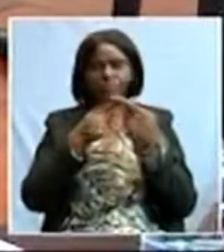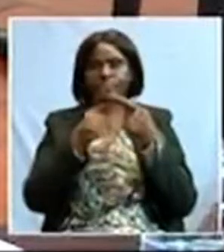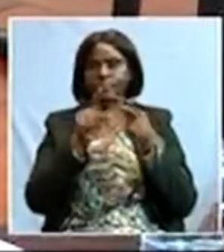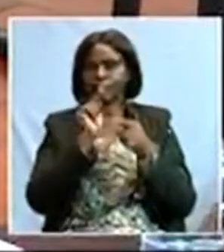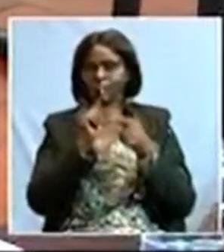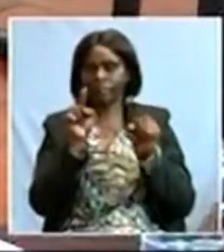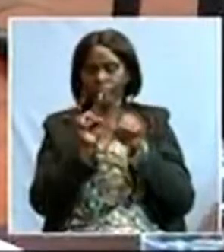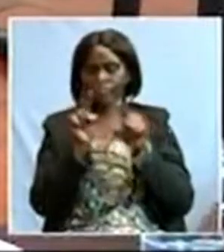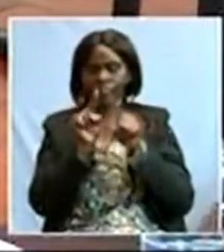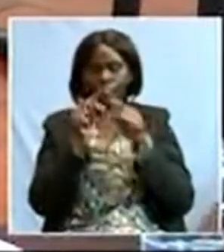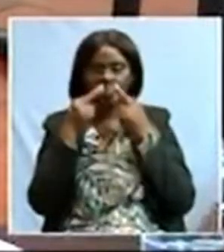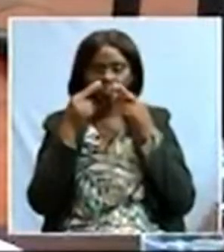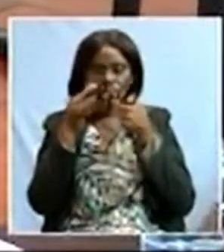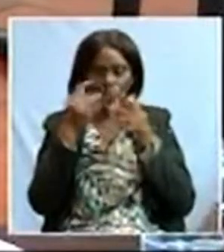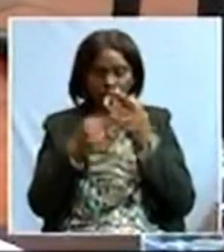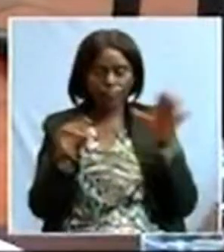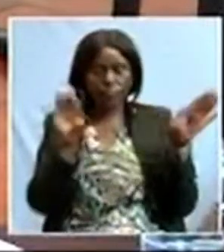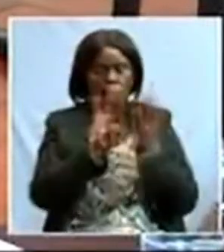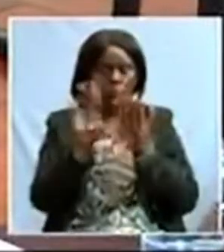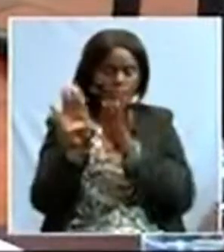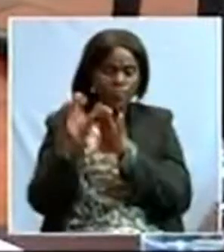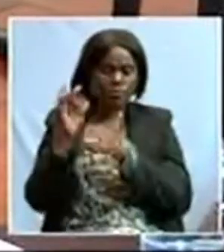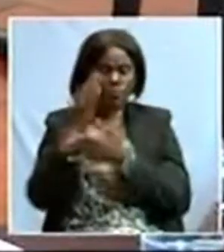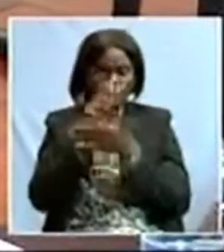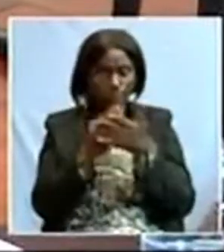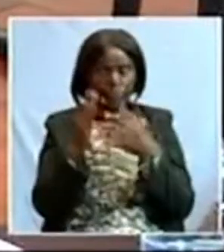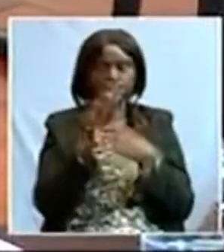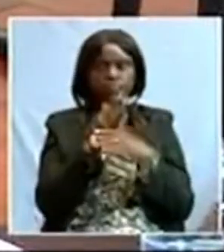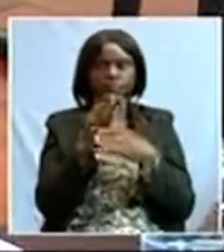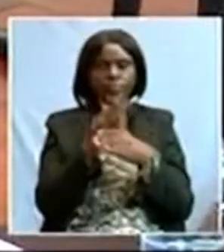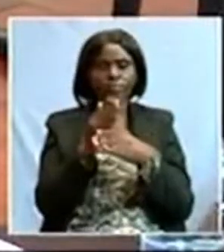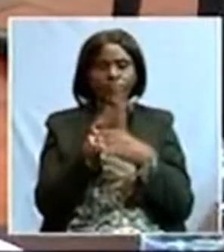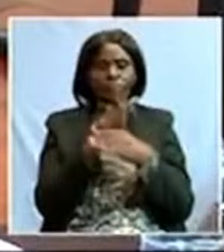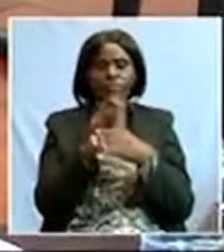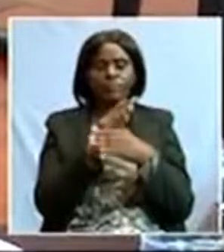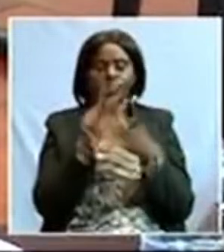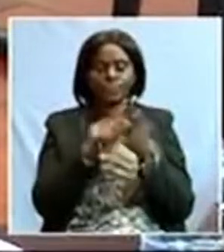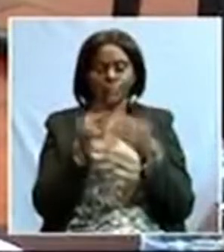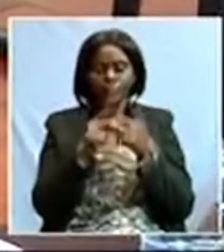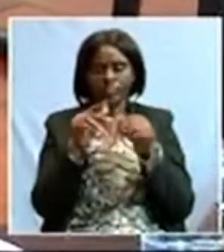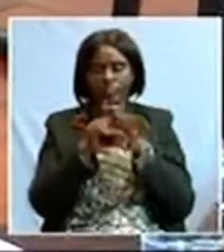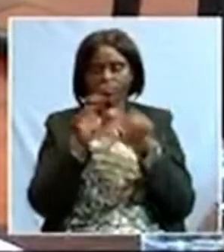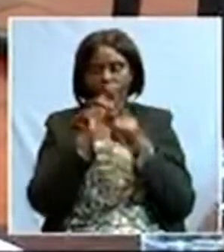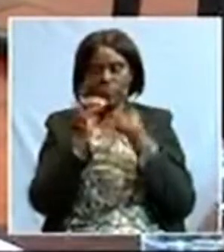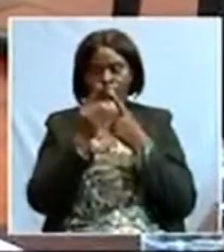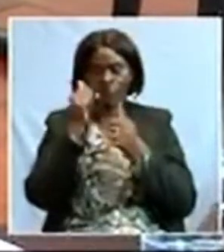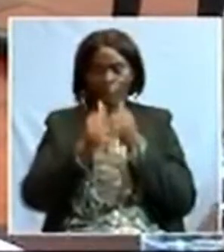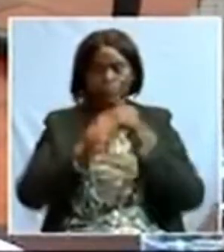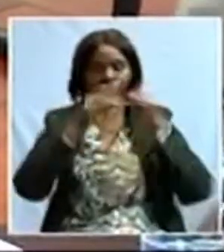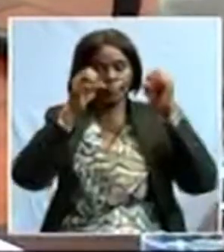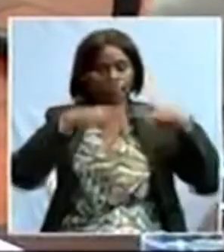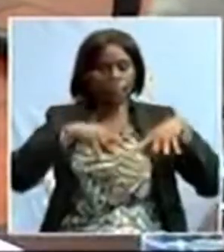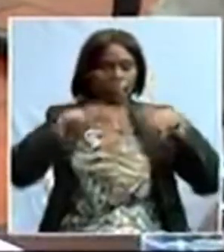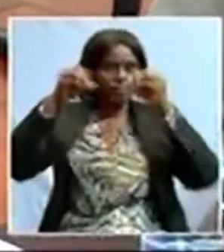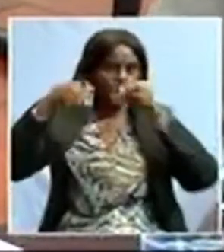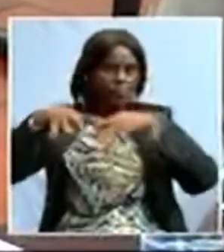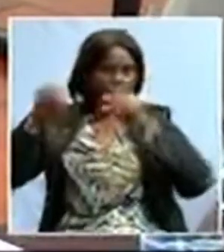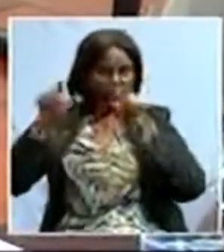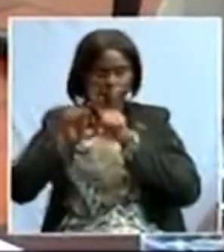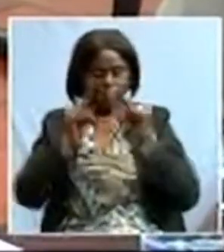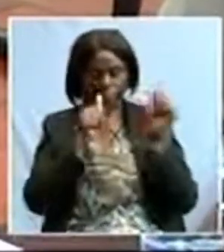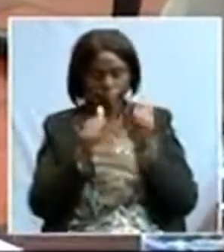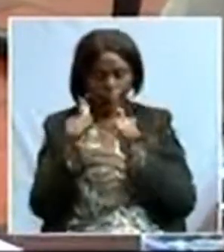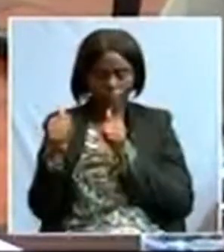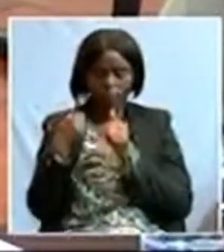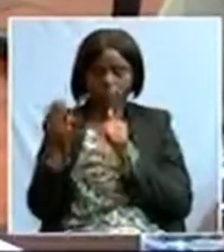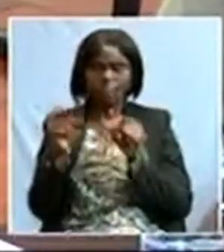variance was as a result of closures of some business entities in the district due to power outages. Action